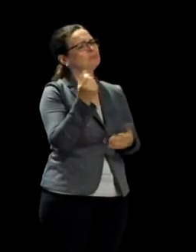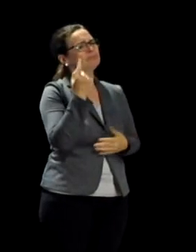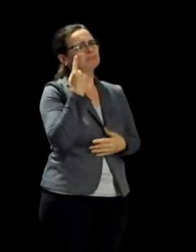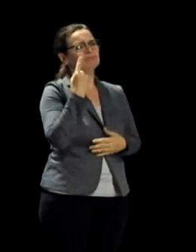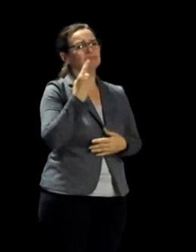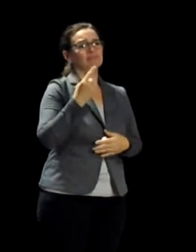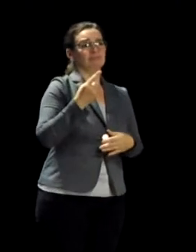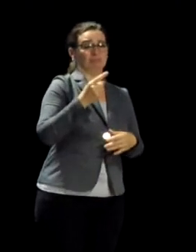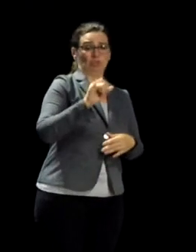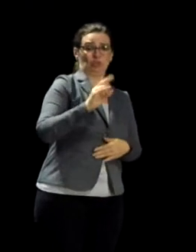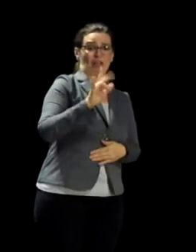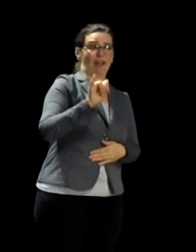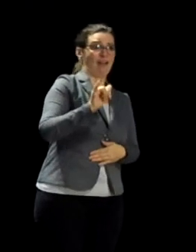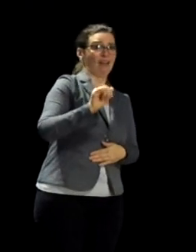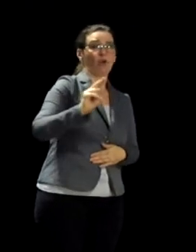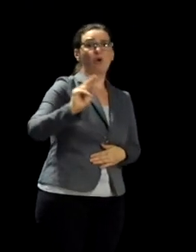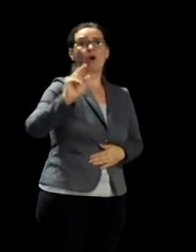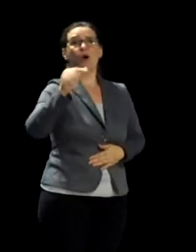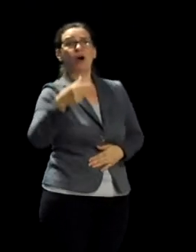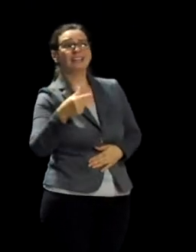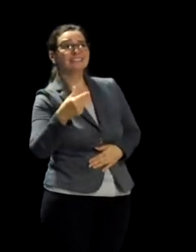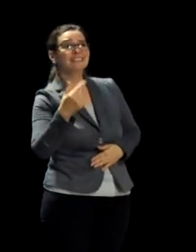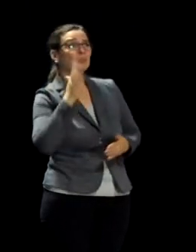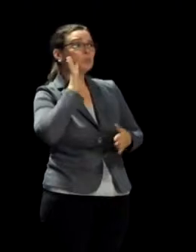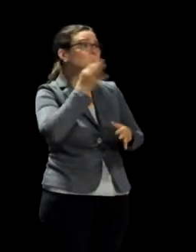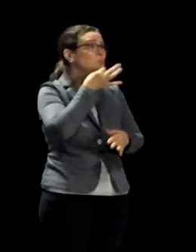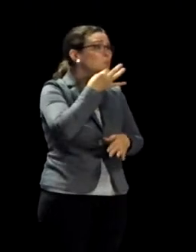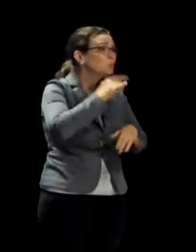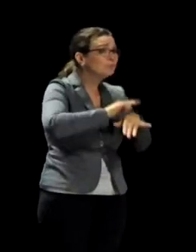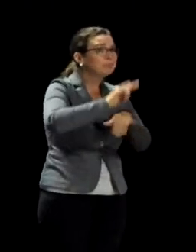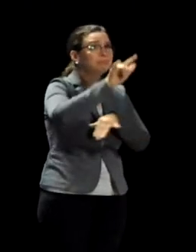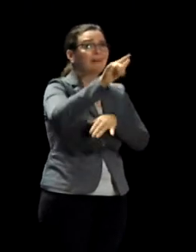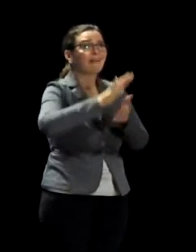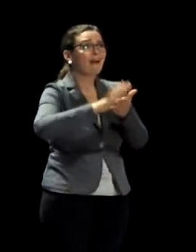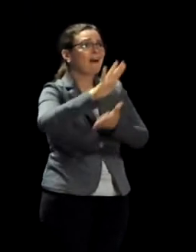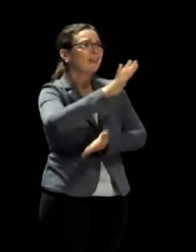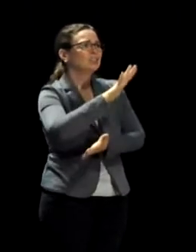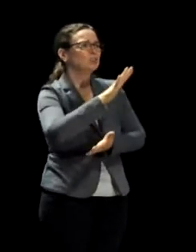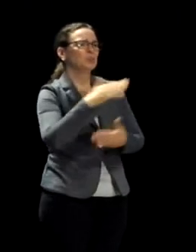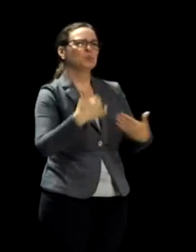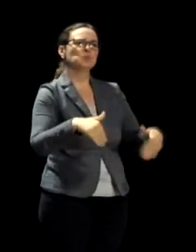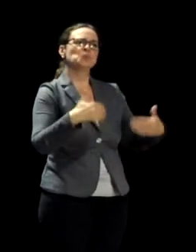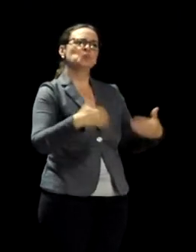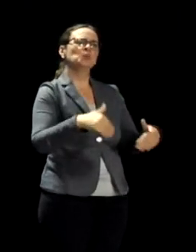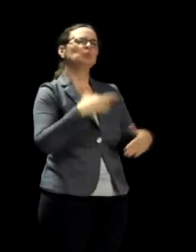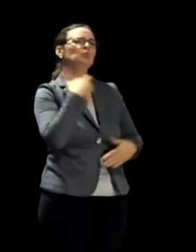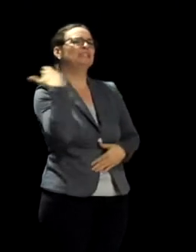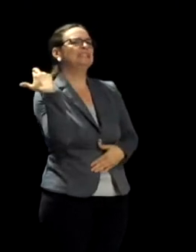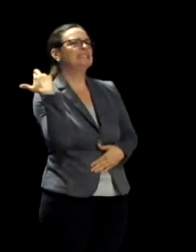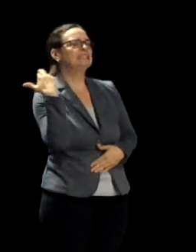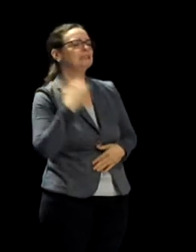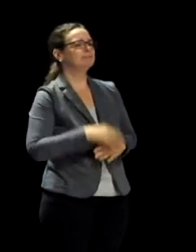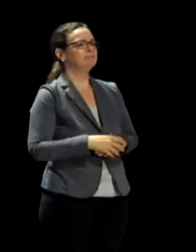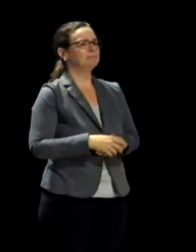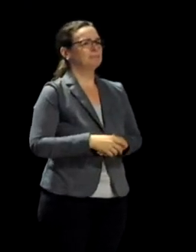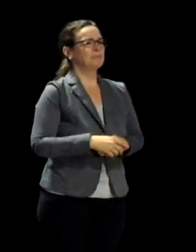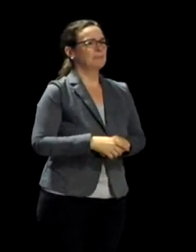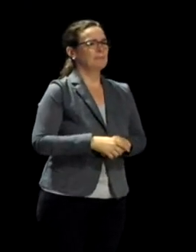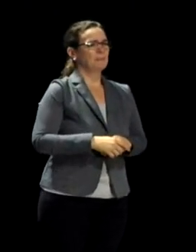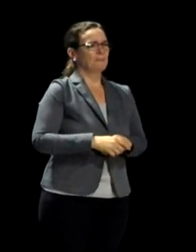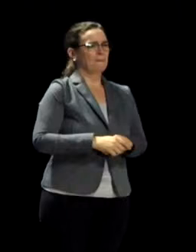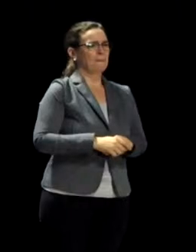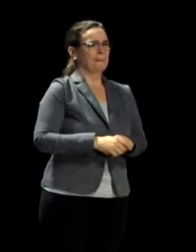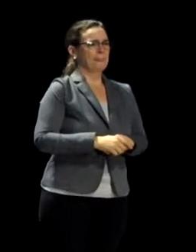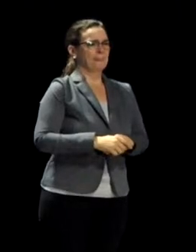issue. The reminder of the public, we've seen this. This is almost like where we were in the beginning of this process, where